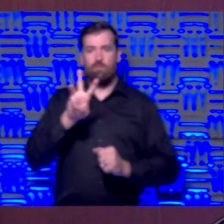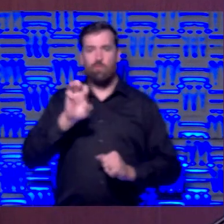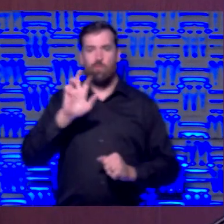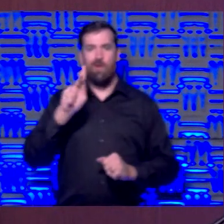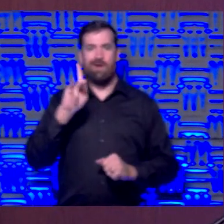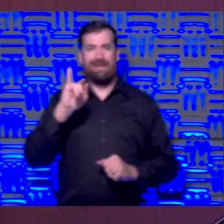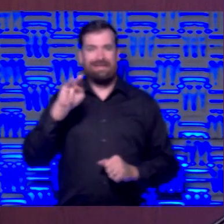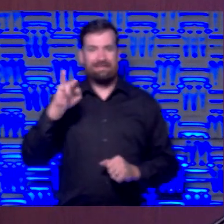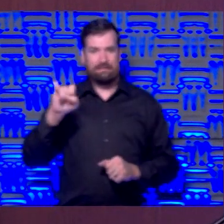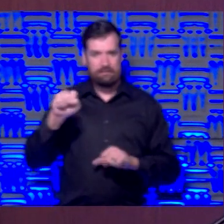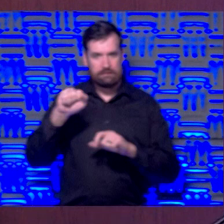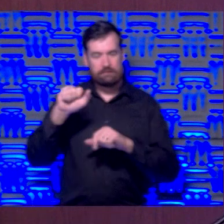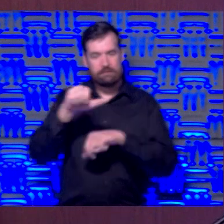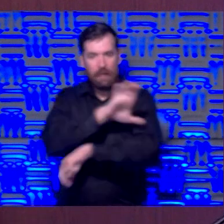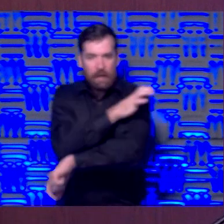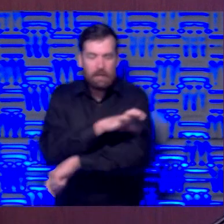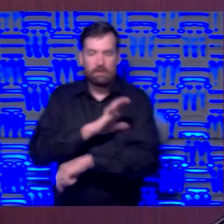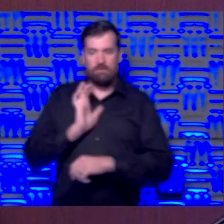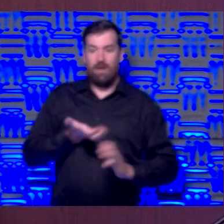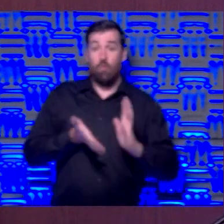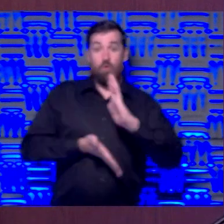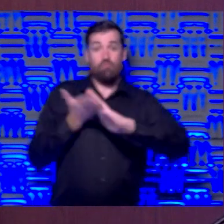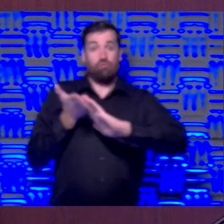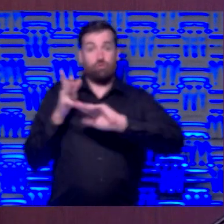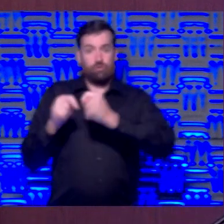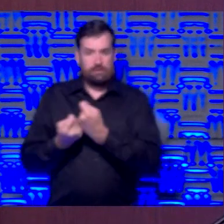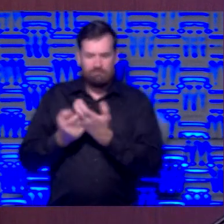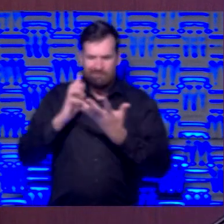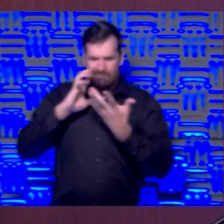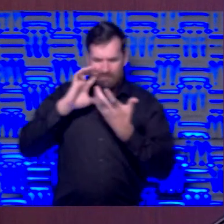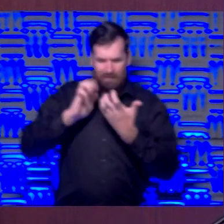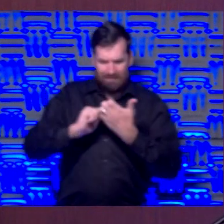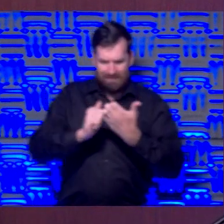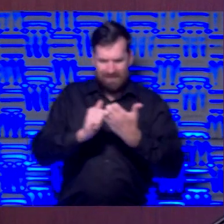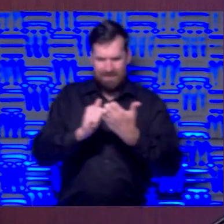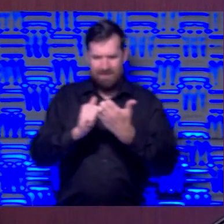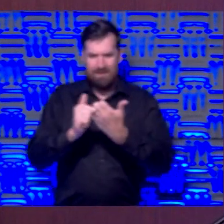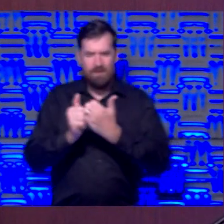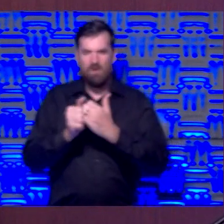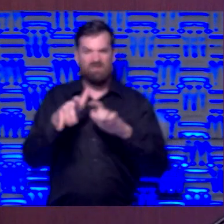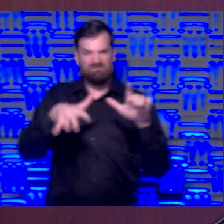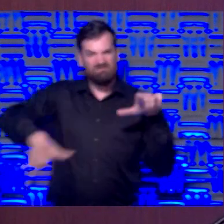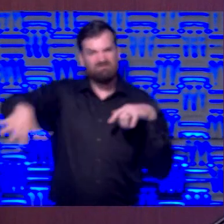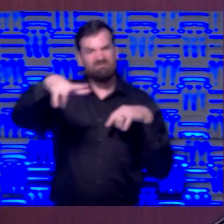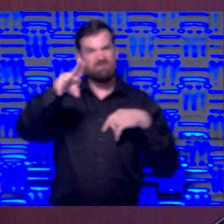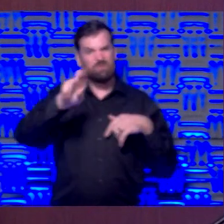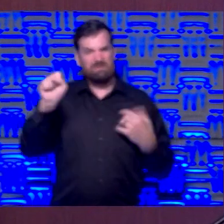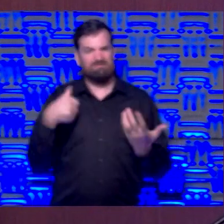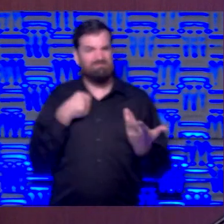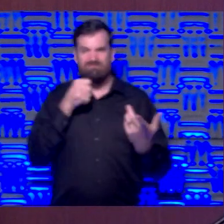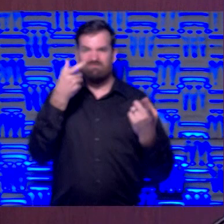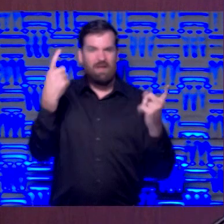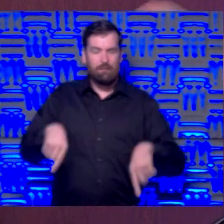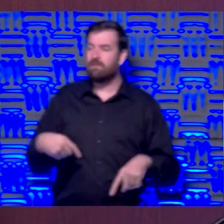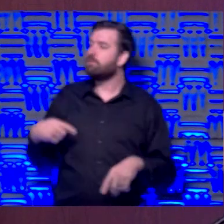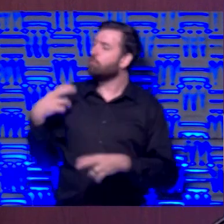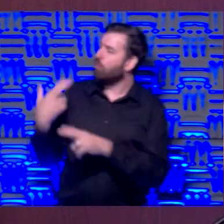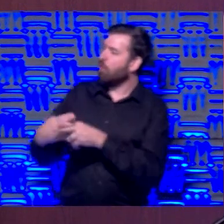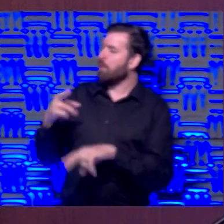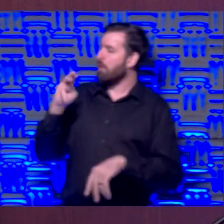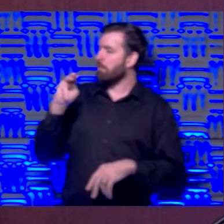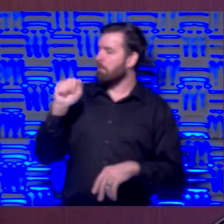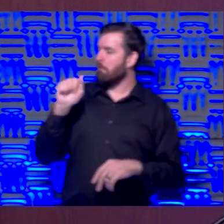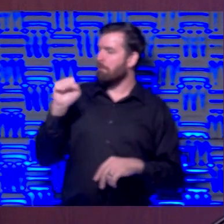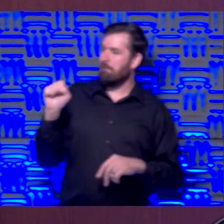and our whole operations team to think about how you do something that really doesn't happen anywhere else in America. Right. Which is, I call it mass migration.